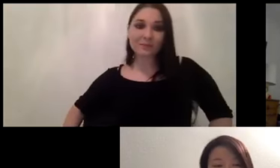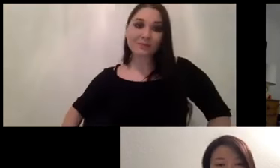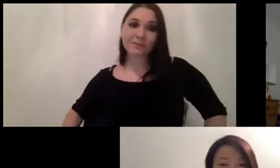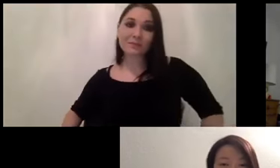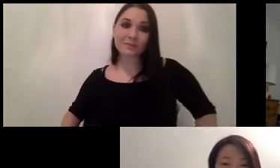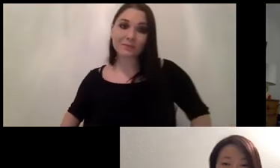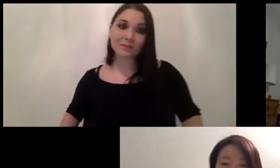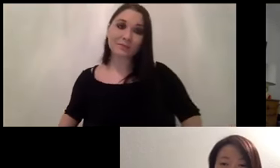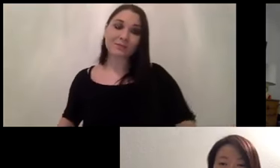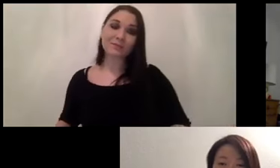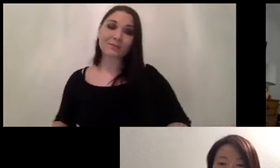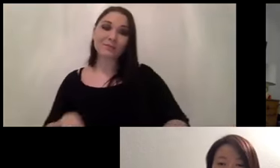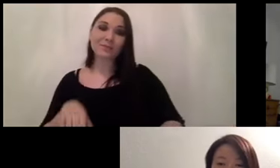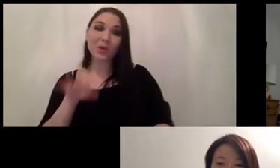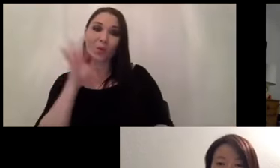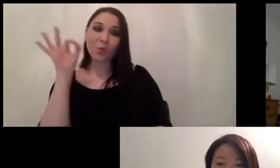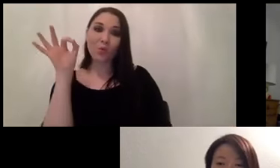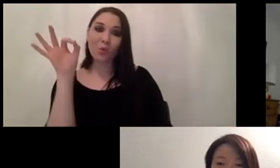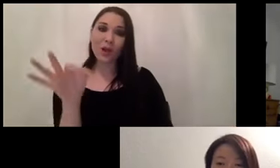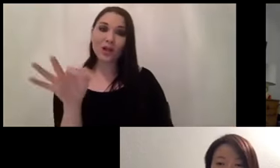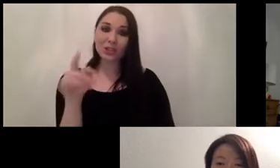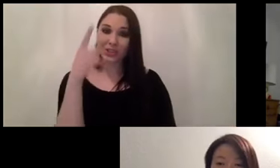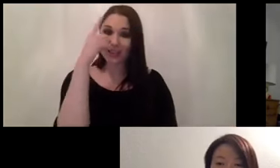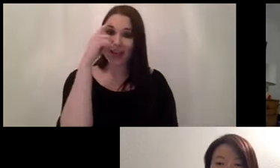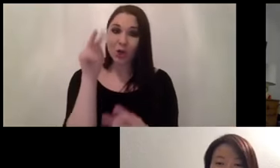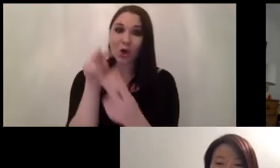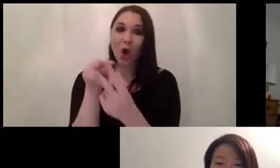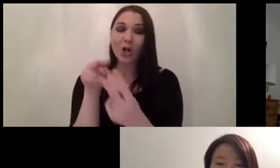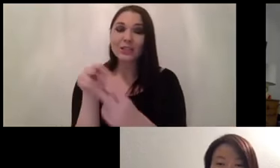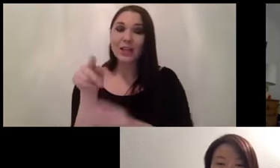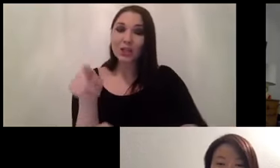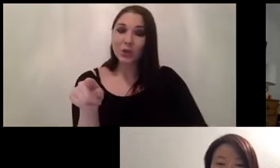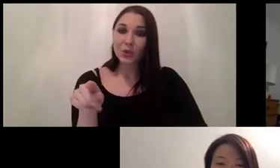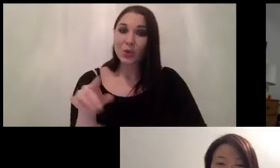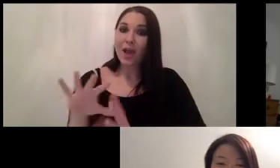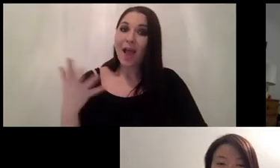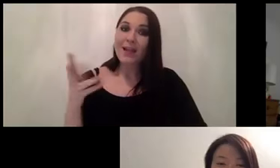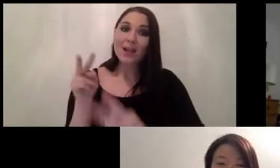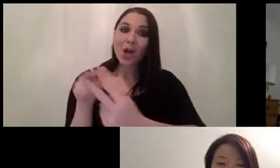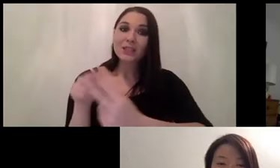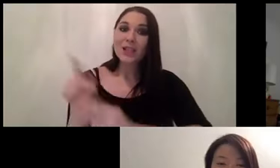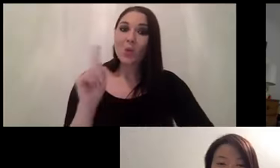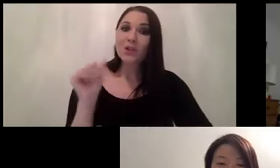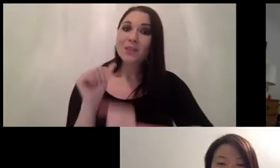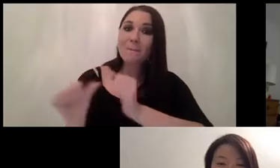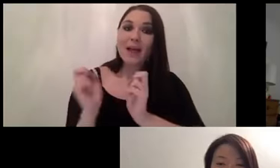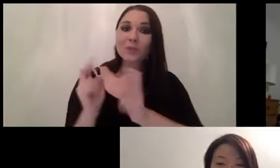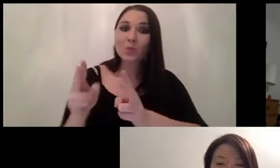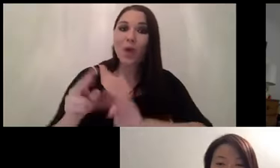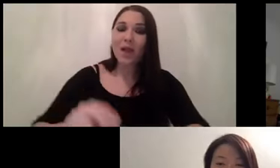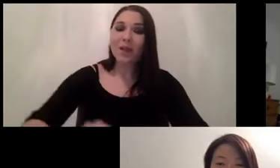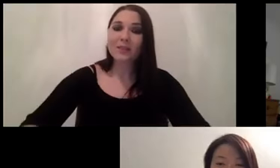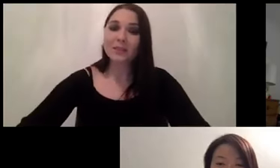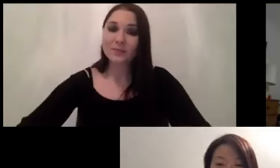Akshay has asked, would he be able to get in contact for you? If anyone wants to get in contact with you, what's the best way for them to reach you?